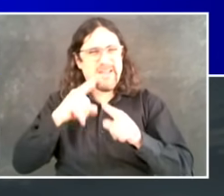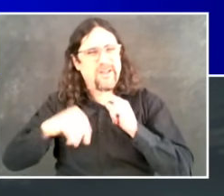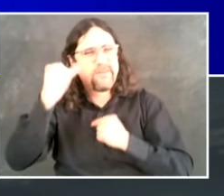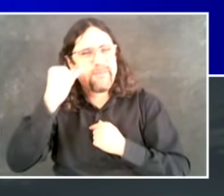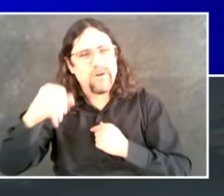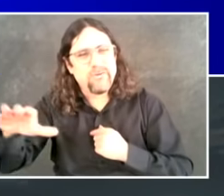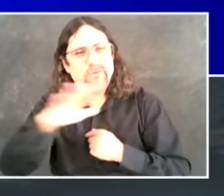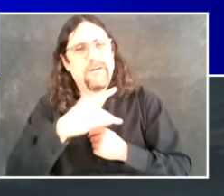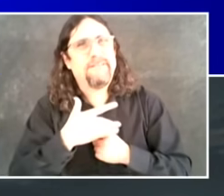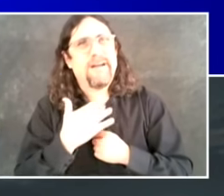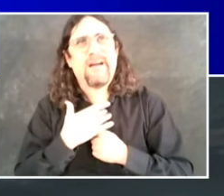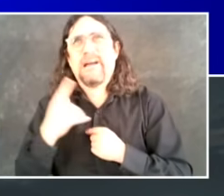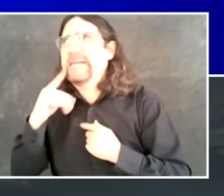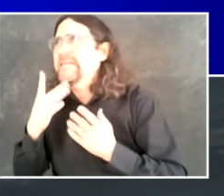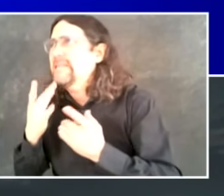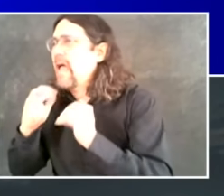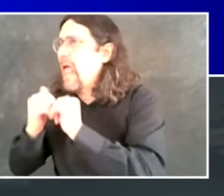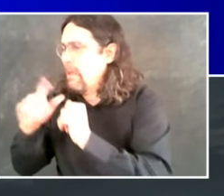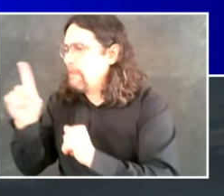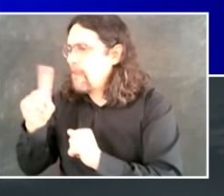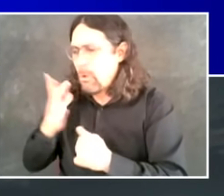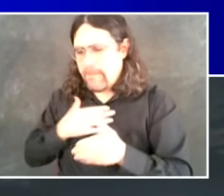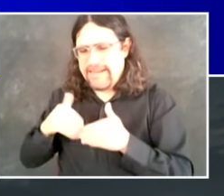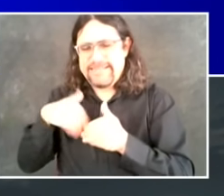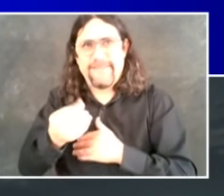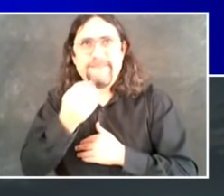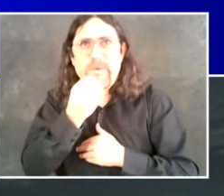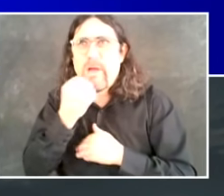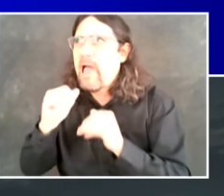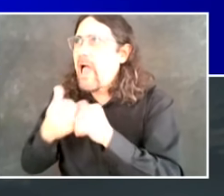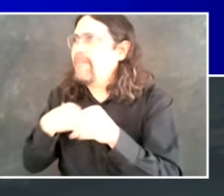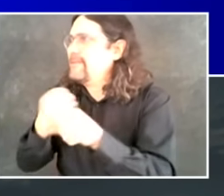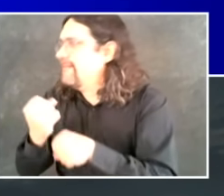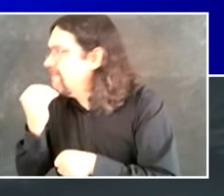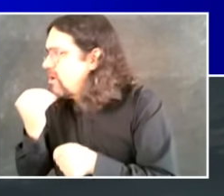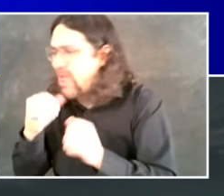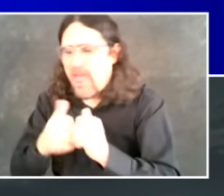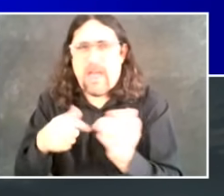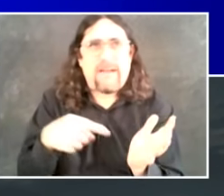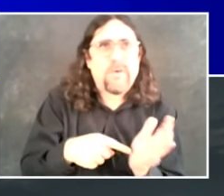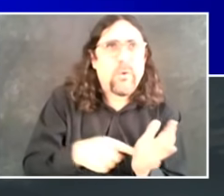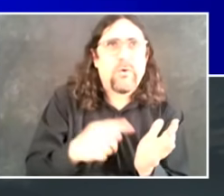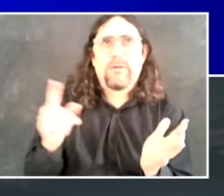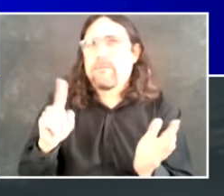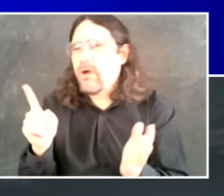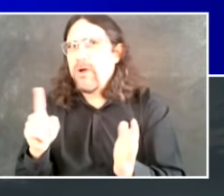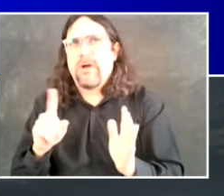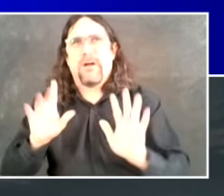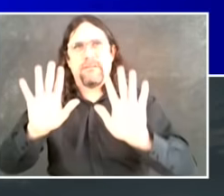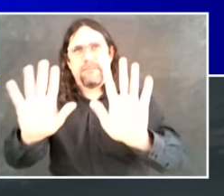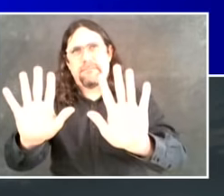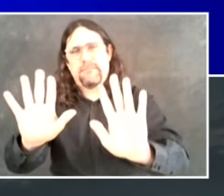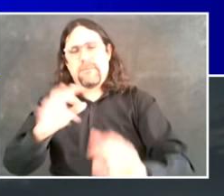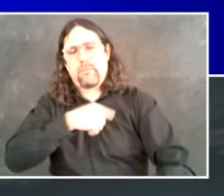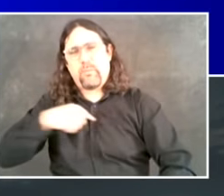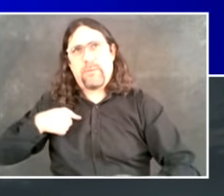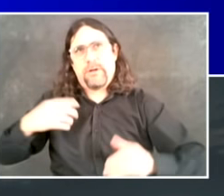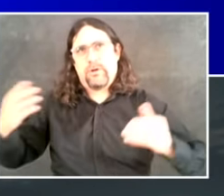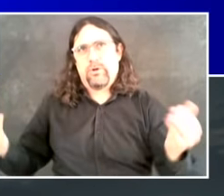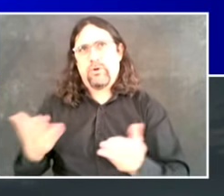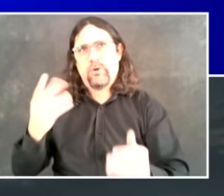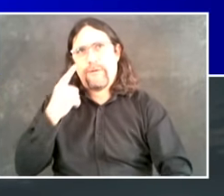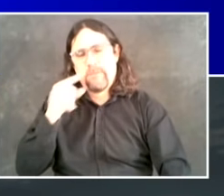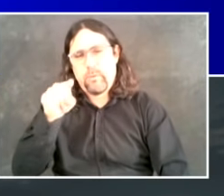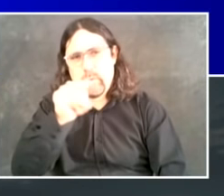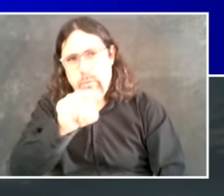from your city government is, we will be there for you. No New Yorker will go hungry. No matter what it takes, we will provide food to everyone who needs